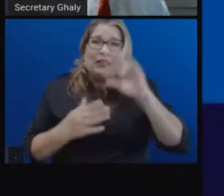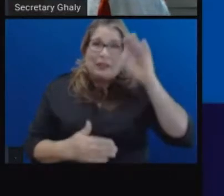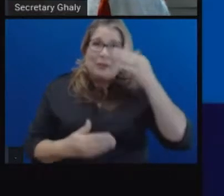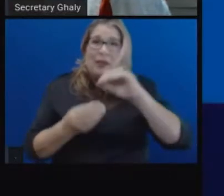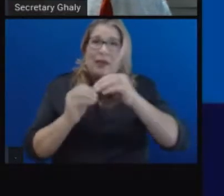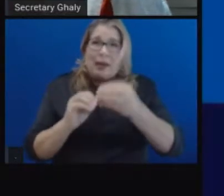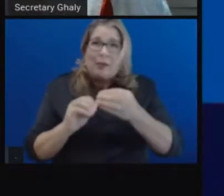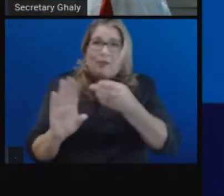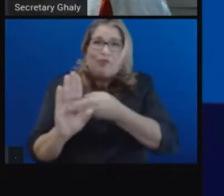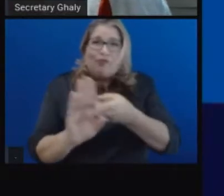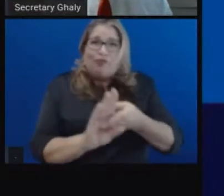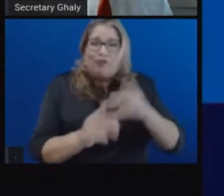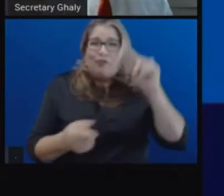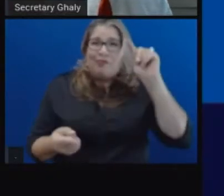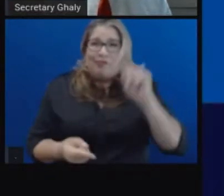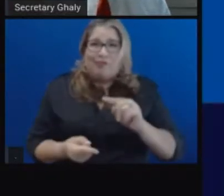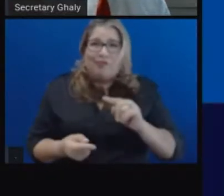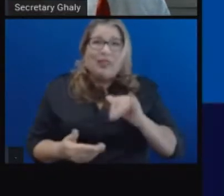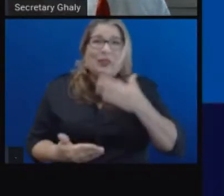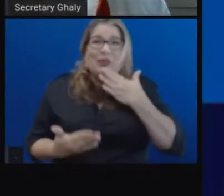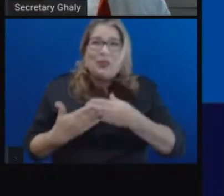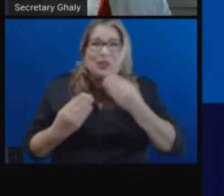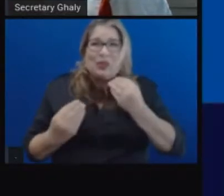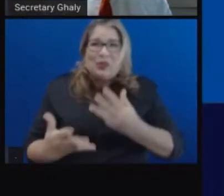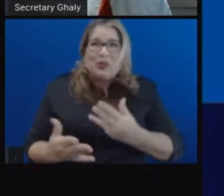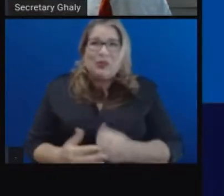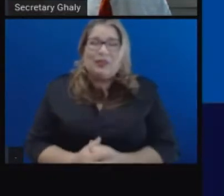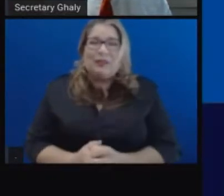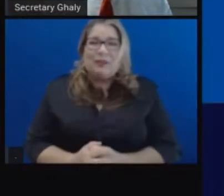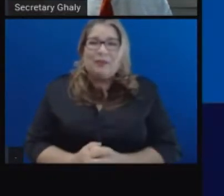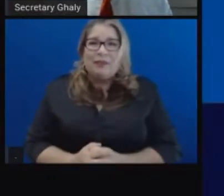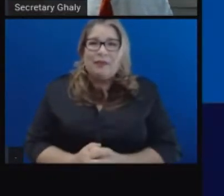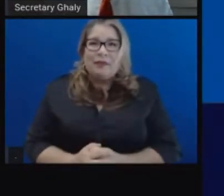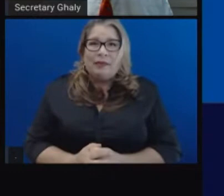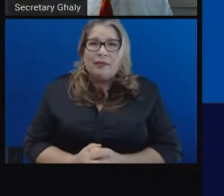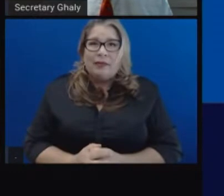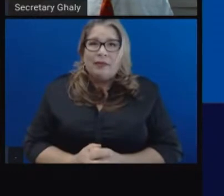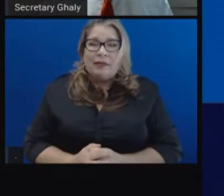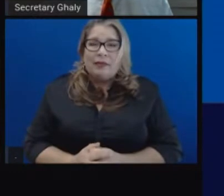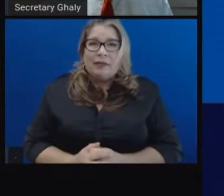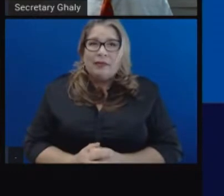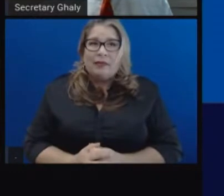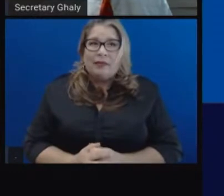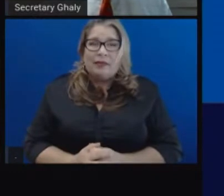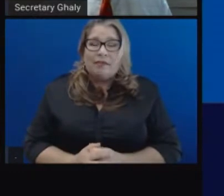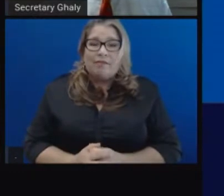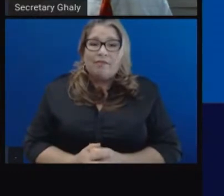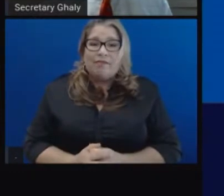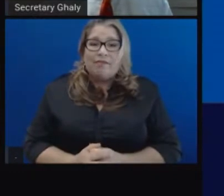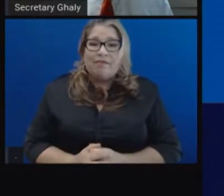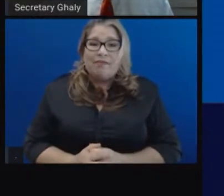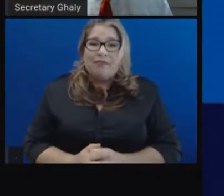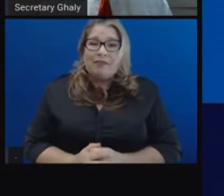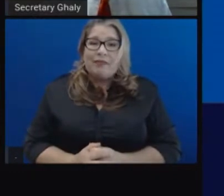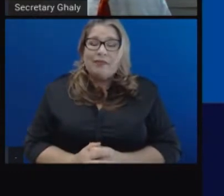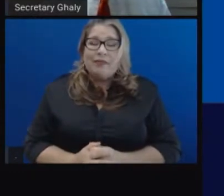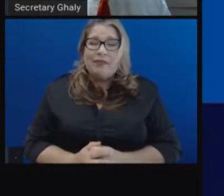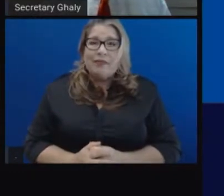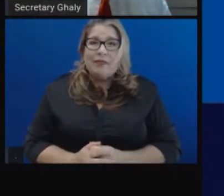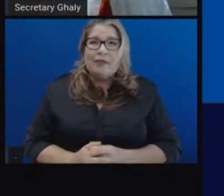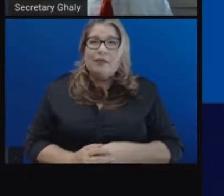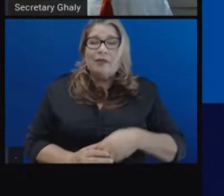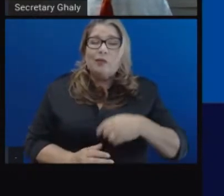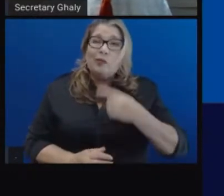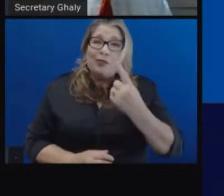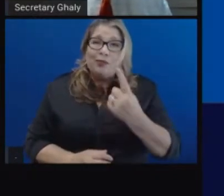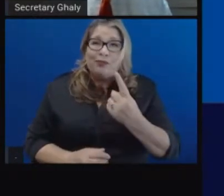slide. So before I go here, I want to just mention an important milestone that is a sad